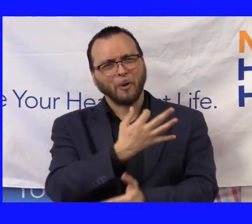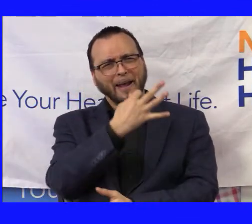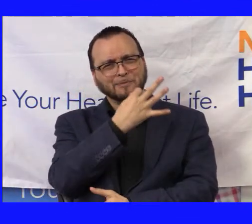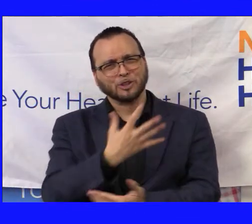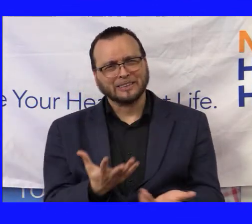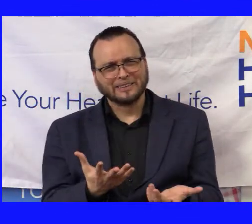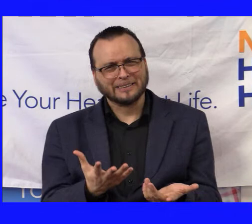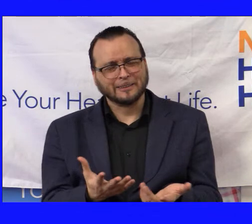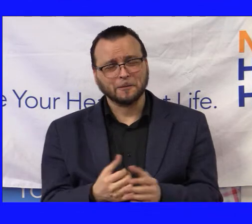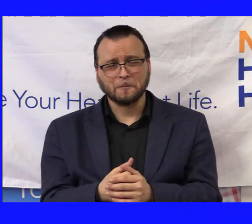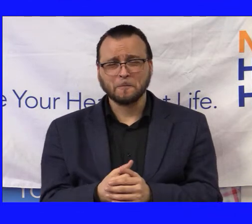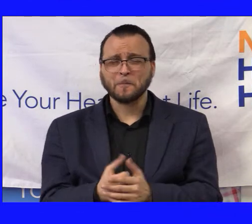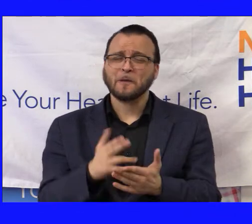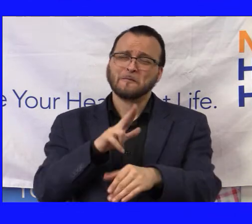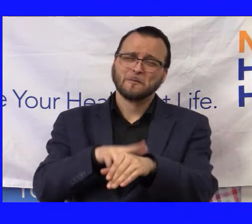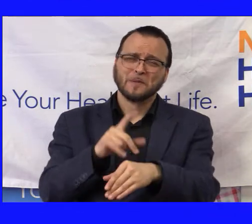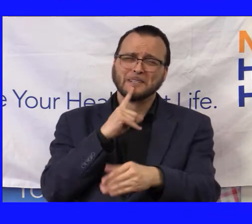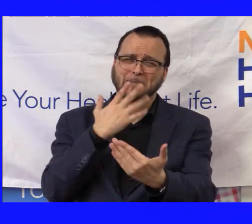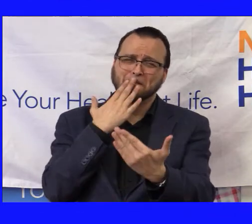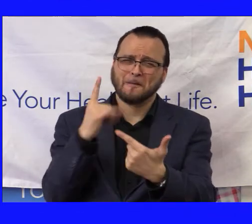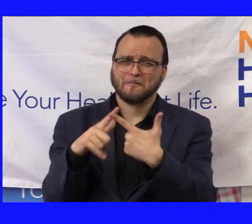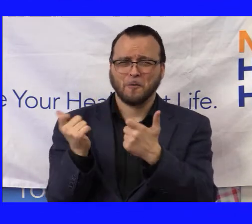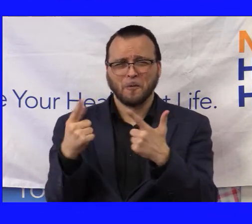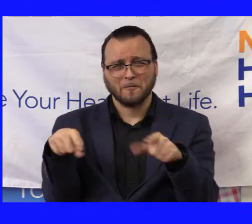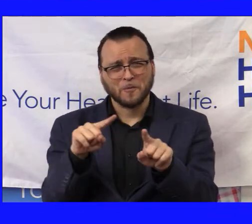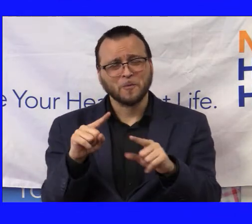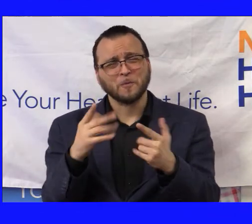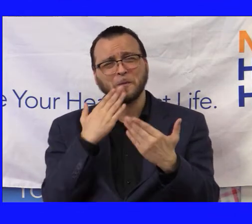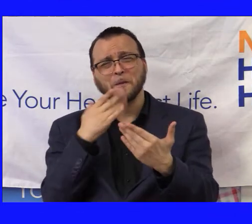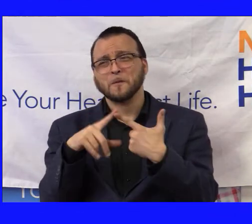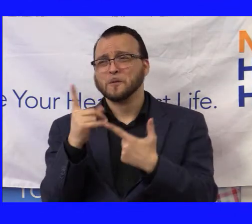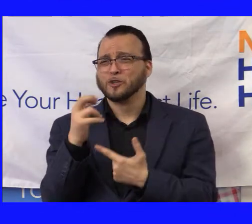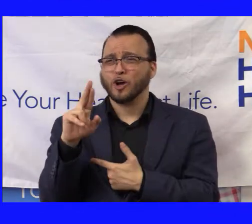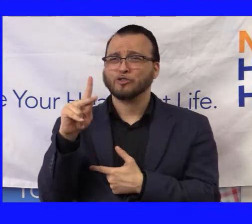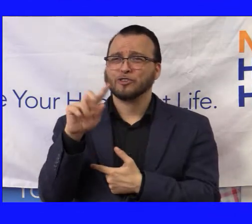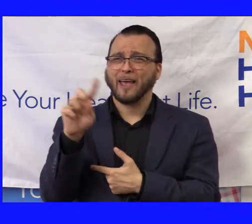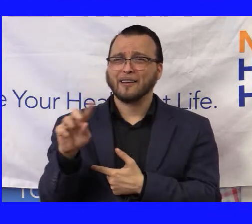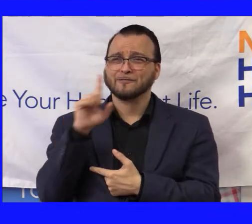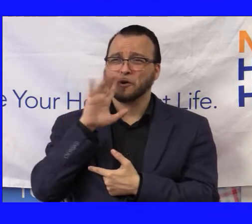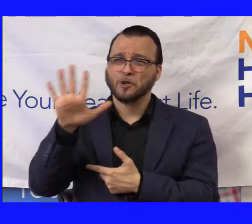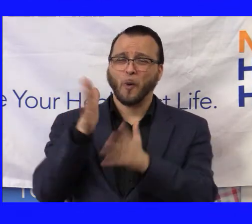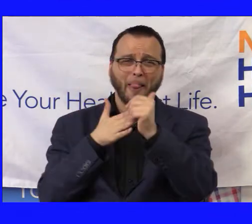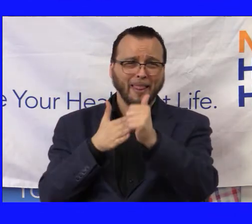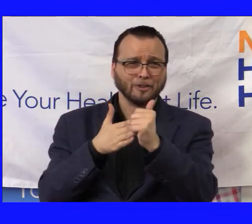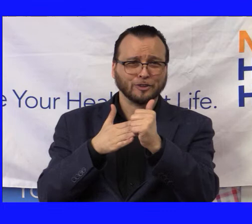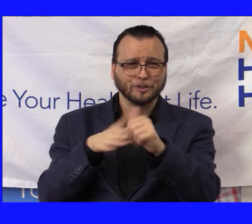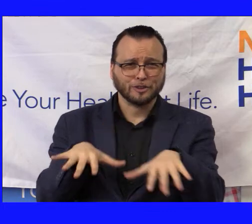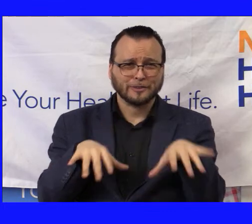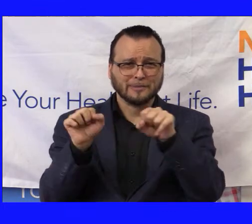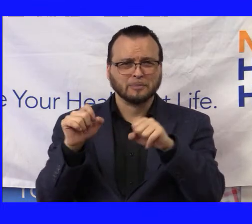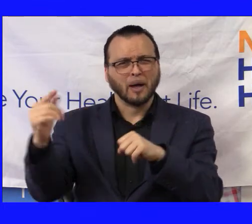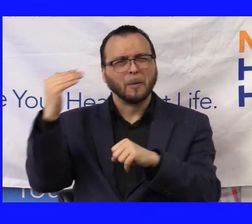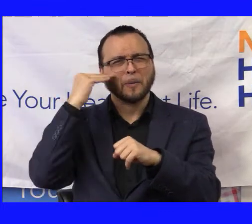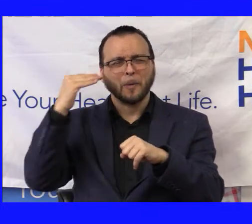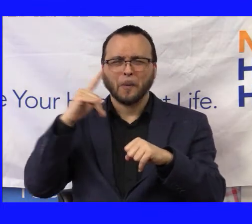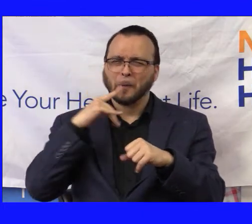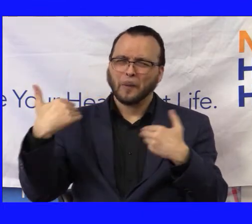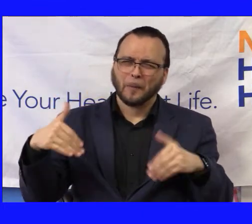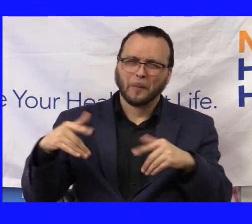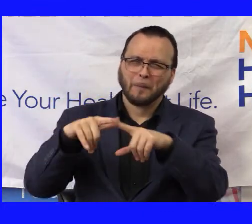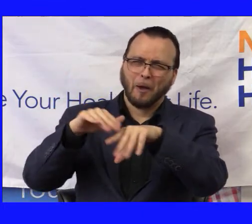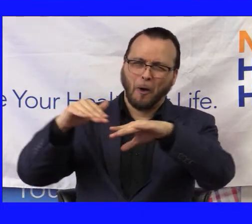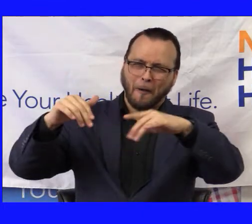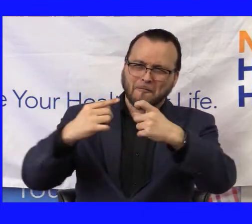you. Of course, I would like to thank Dr. Katz for your leadership. I know it takes everybody because you have so many